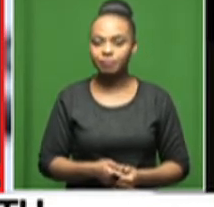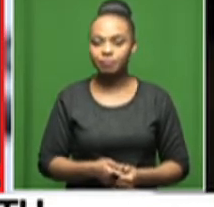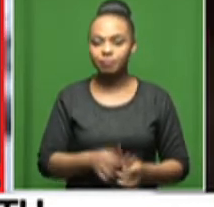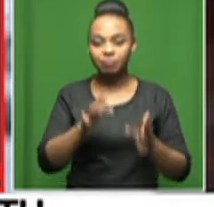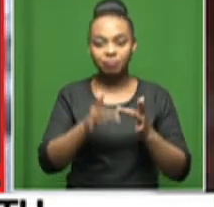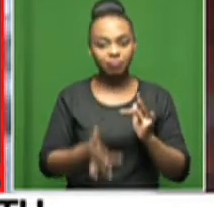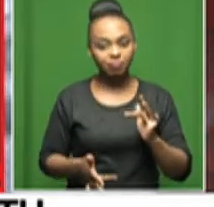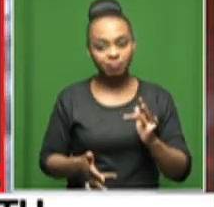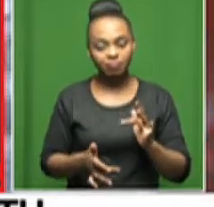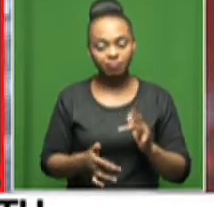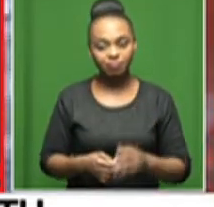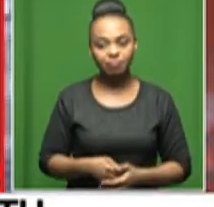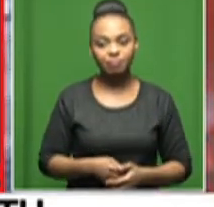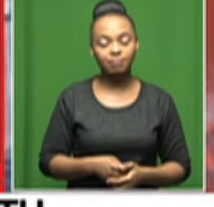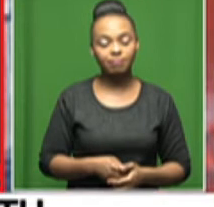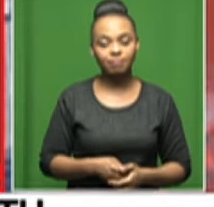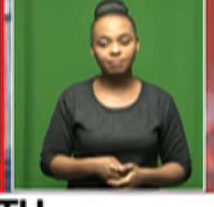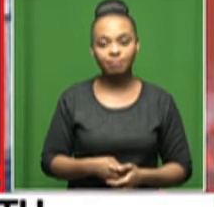the